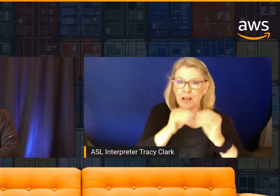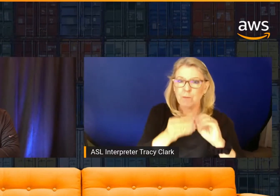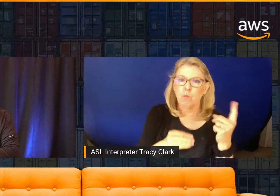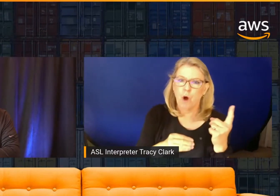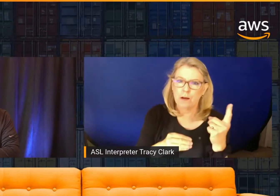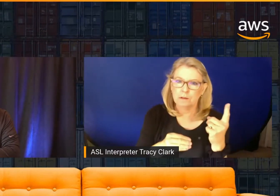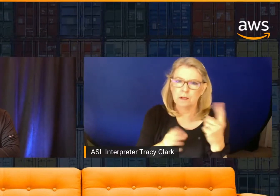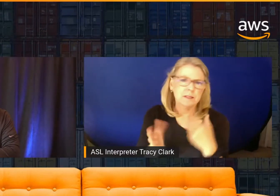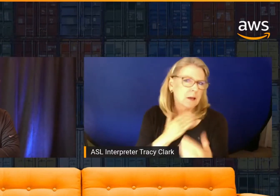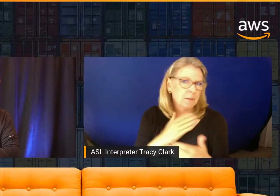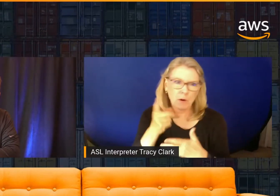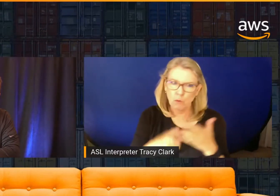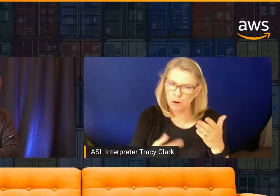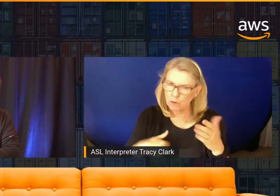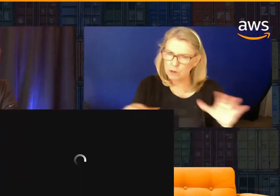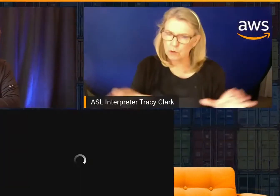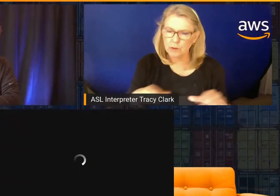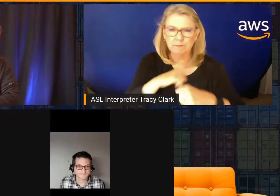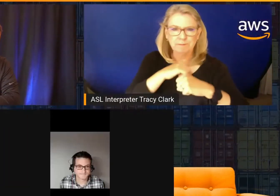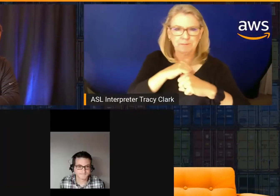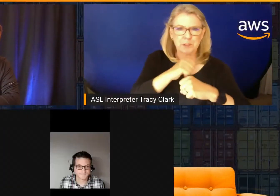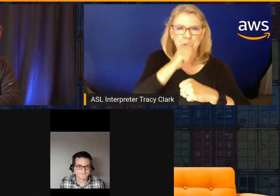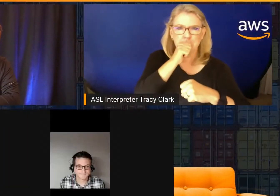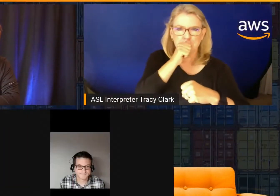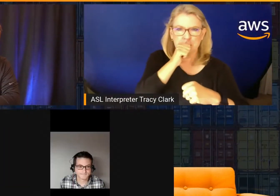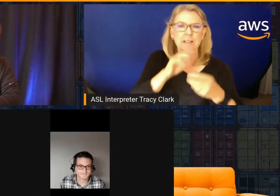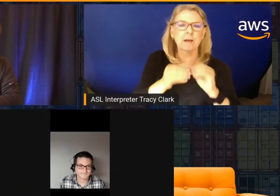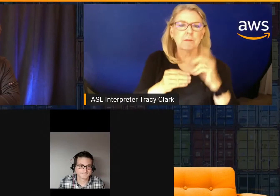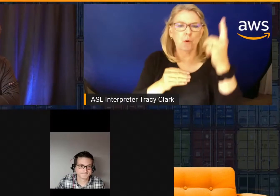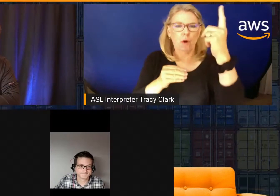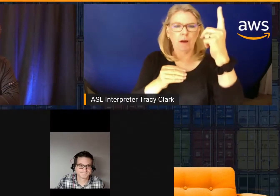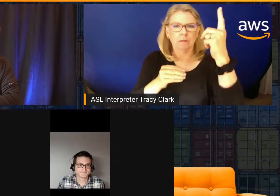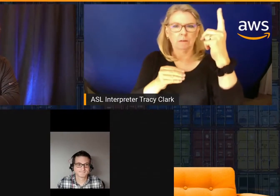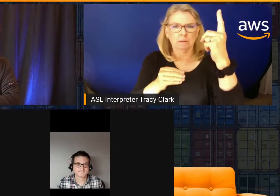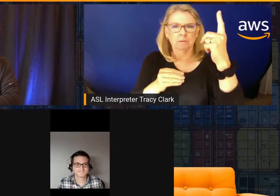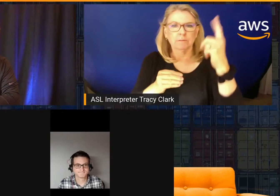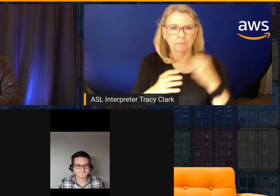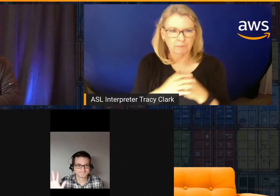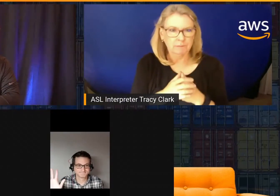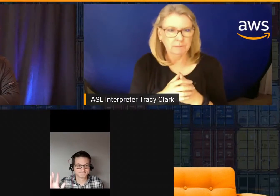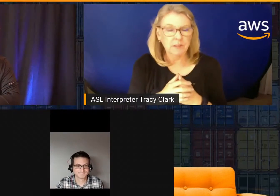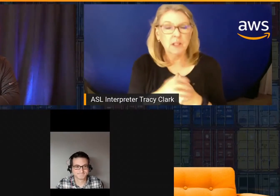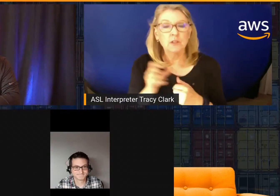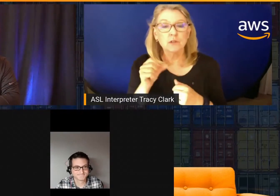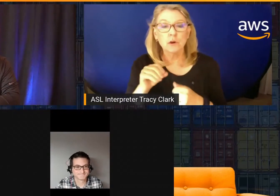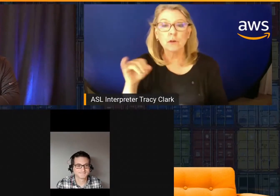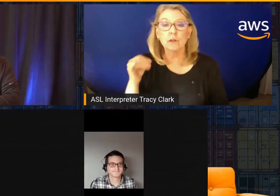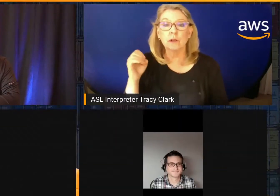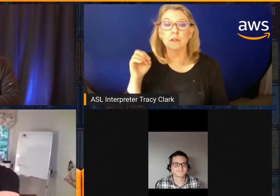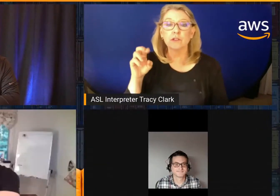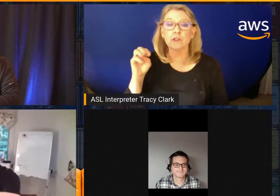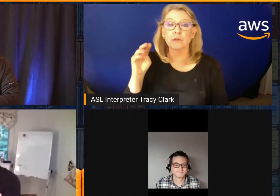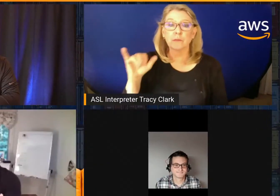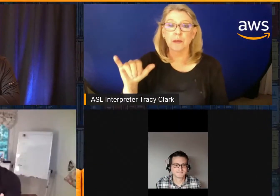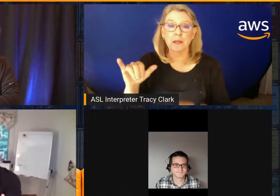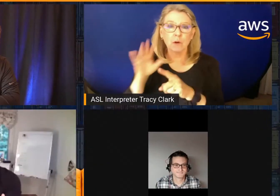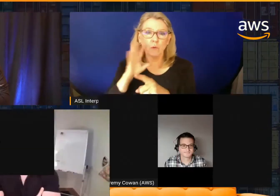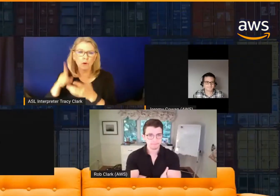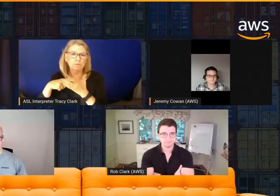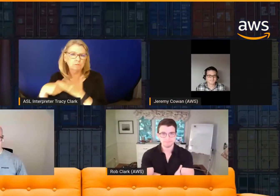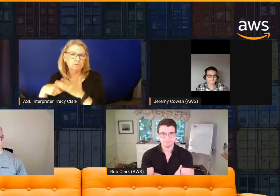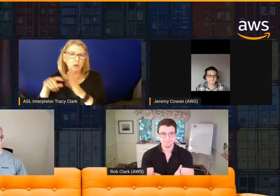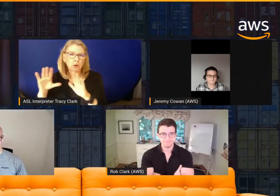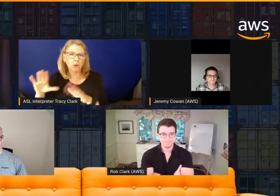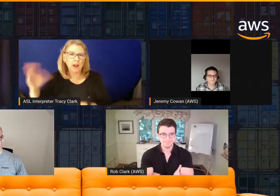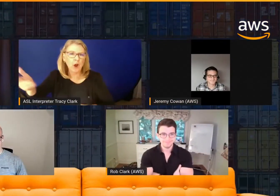this next session, bringing up Jeremy and a panel of some great hosts to talk all about security.